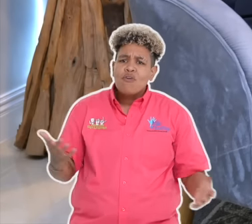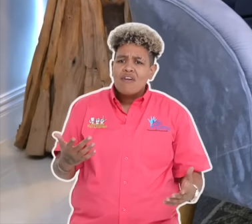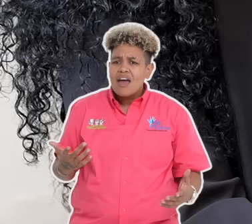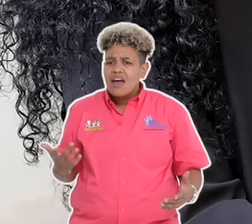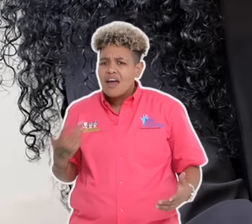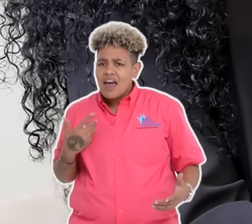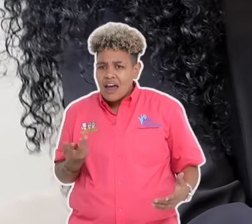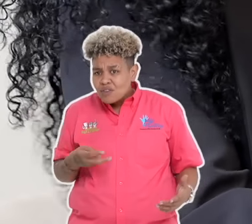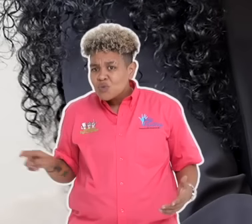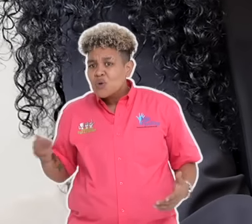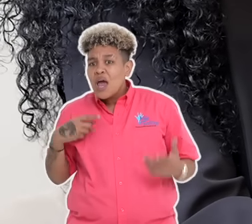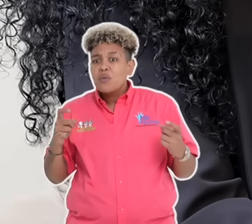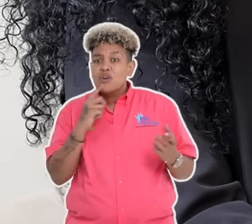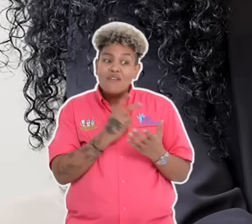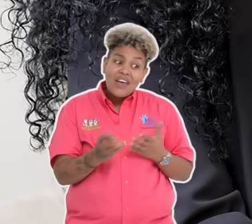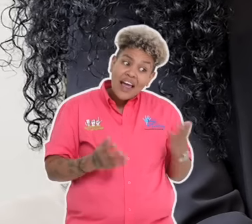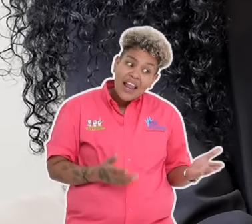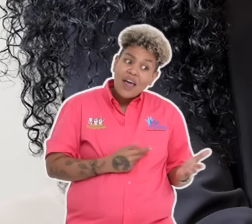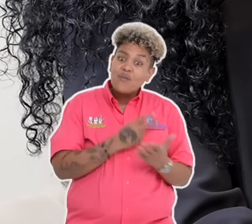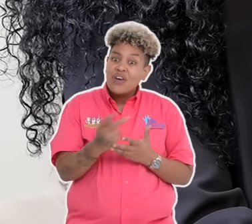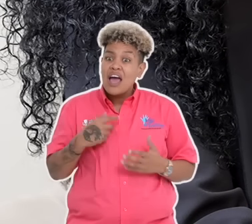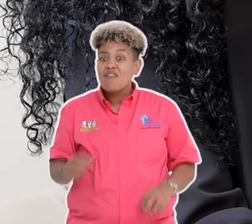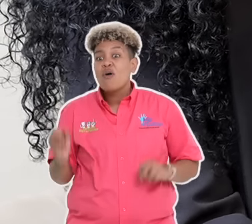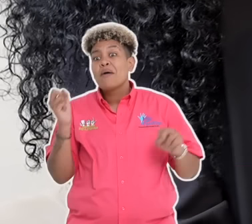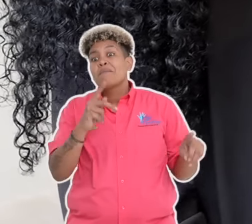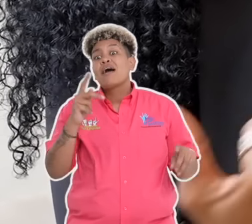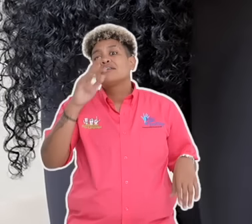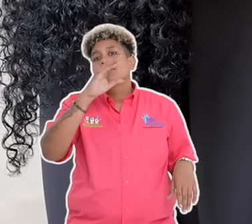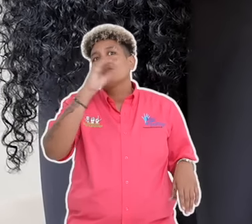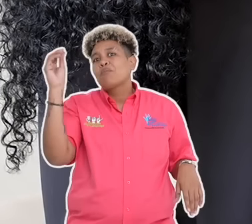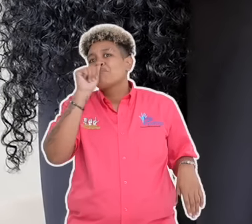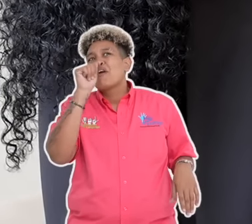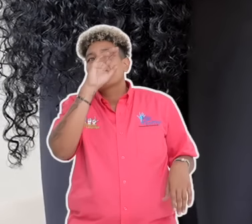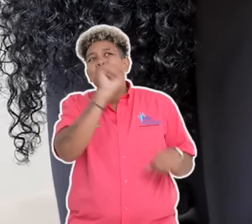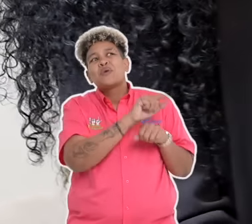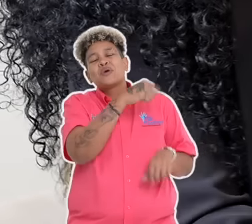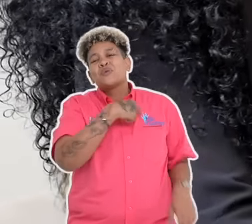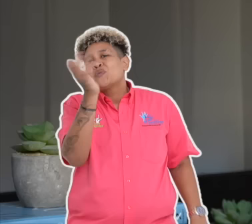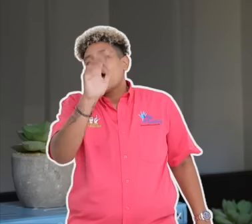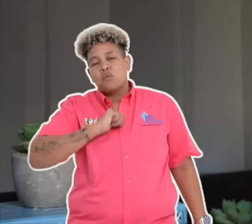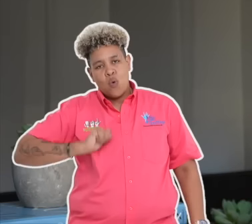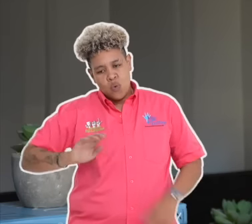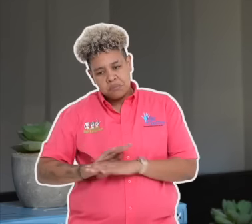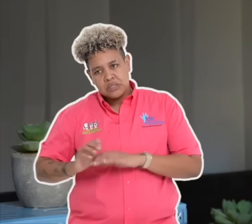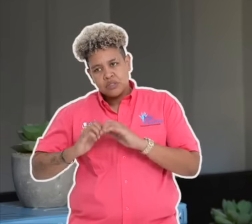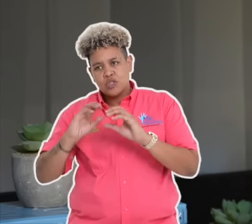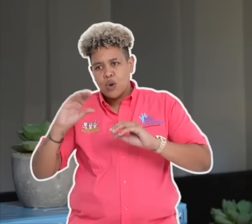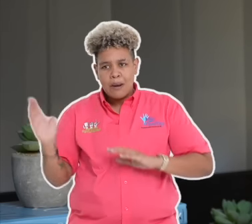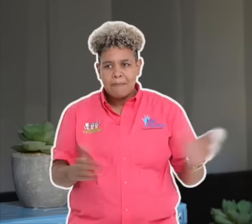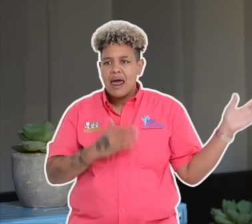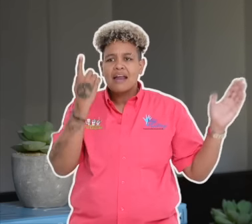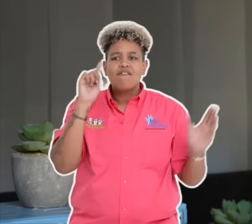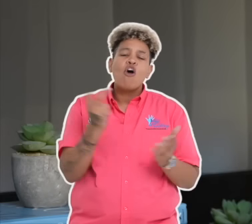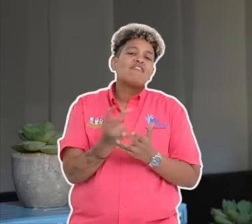have anyone to rely on, because this, which means I would now fail at this and I would have to go back to corporate America, and I didn't want to do that. That was not an option. That was not an